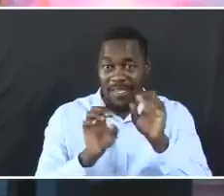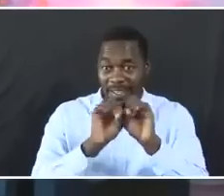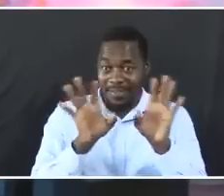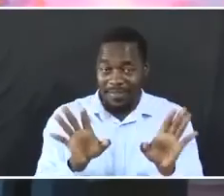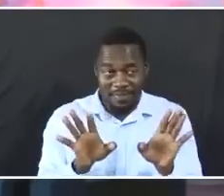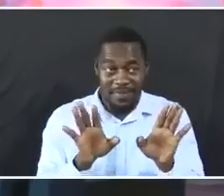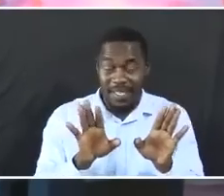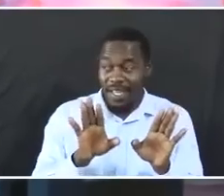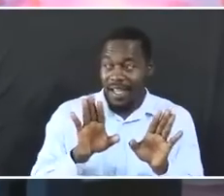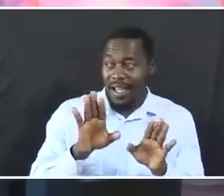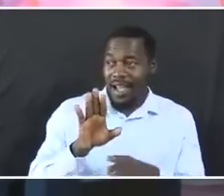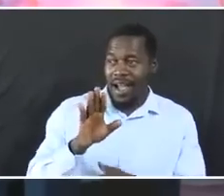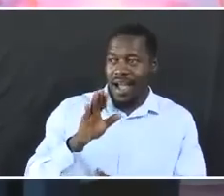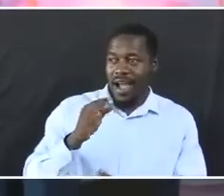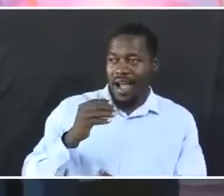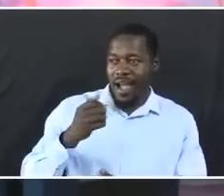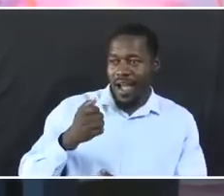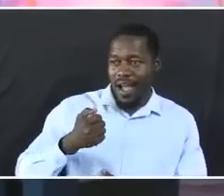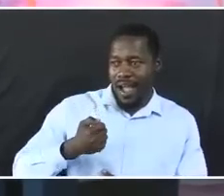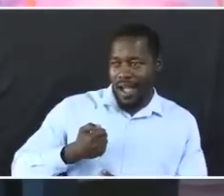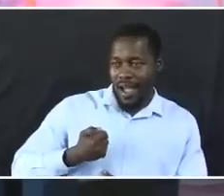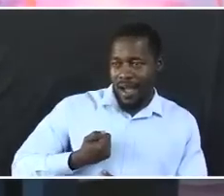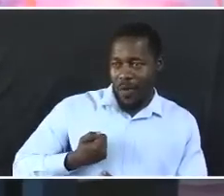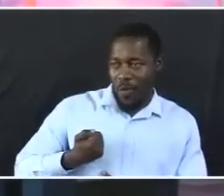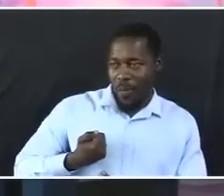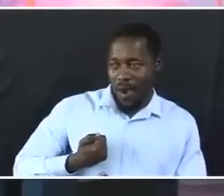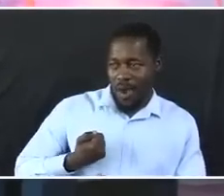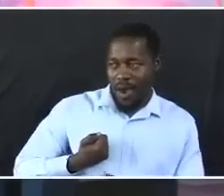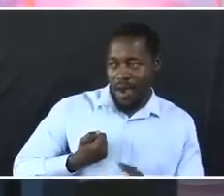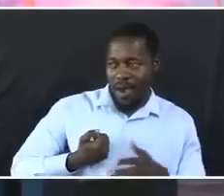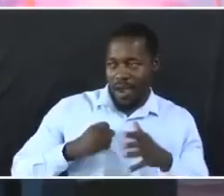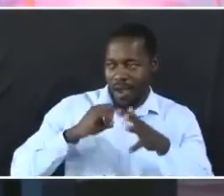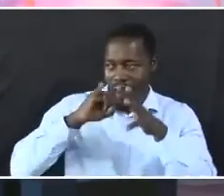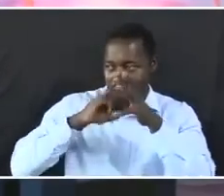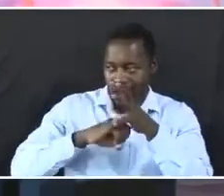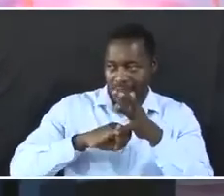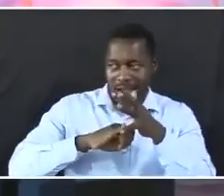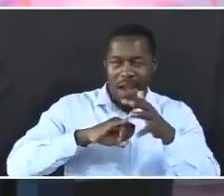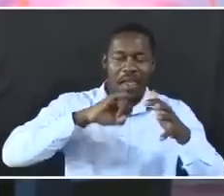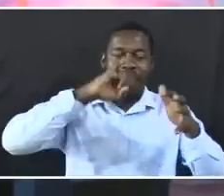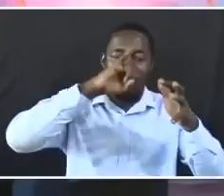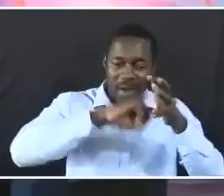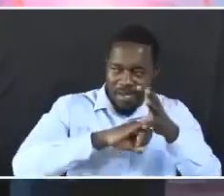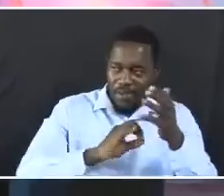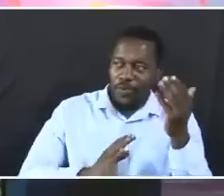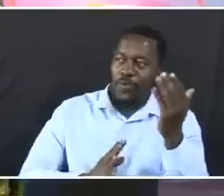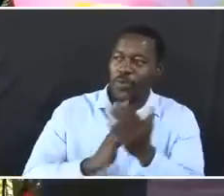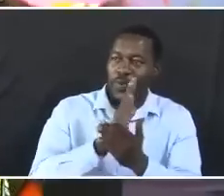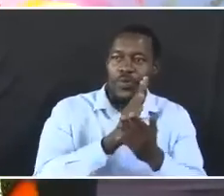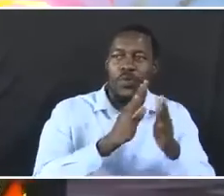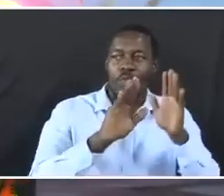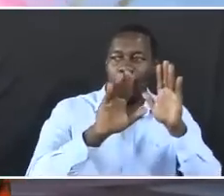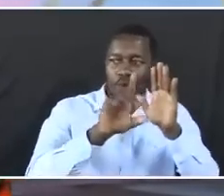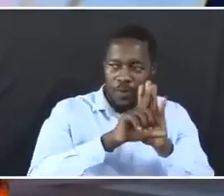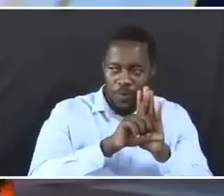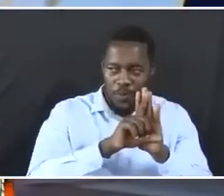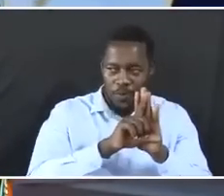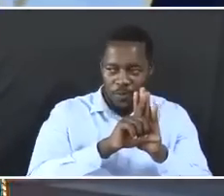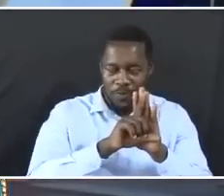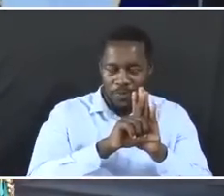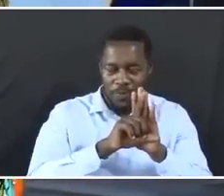A woman is bound by law for as long as her husband